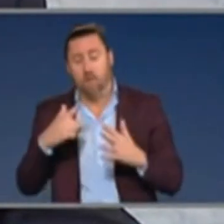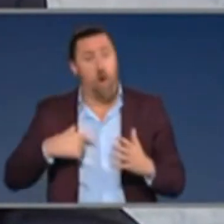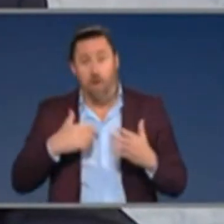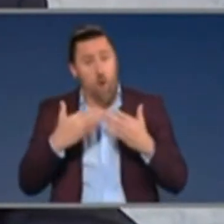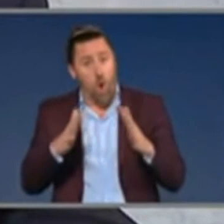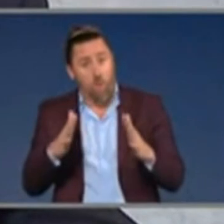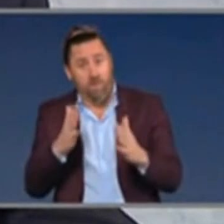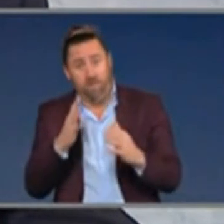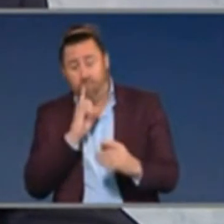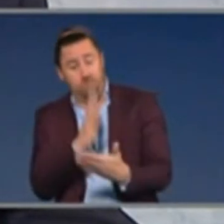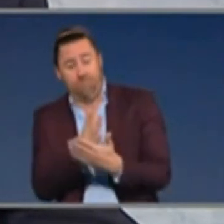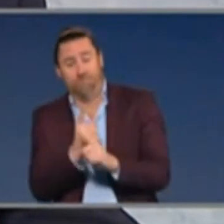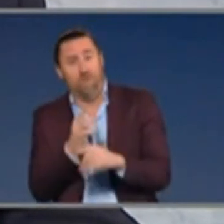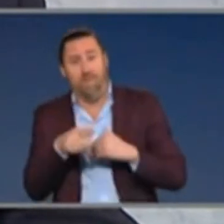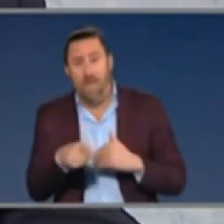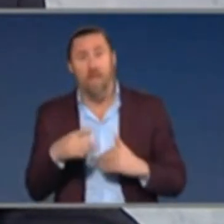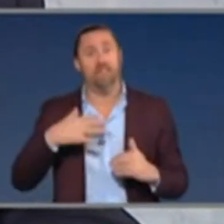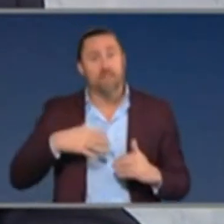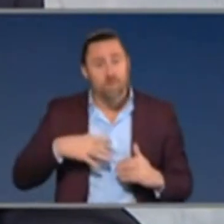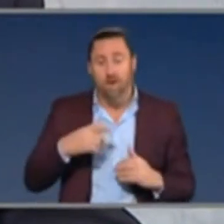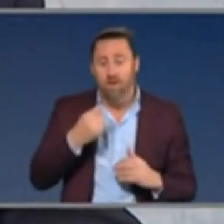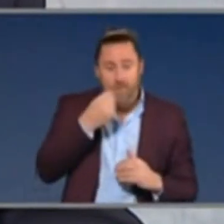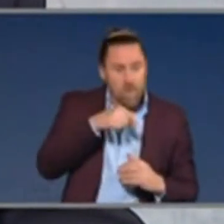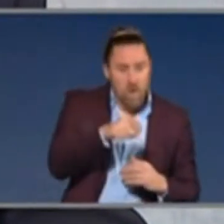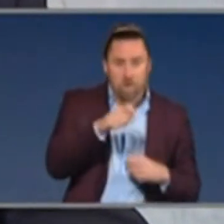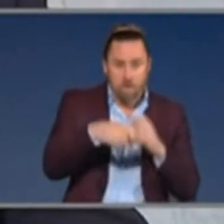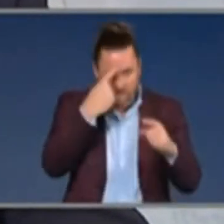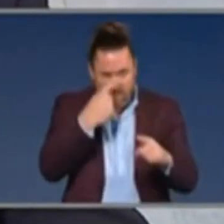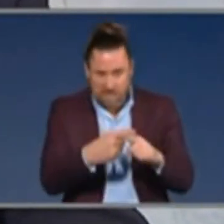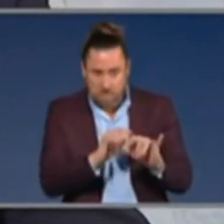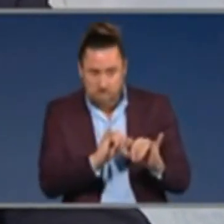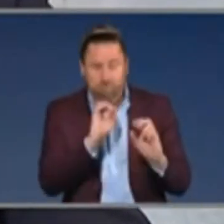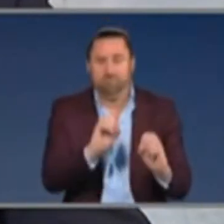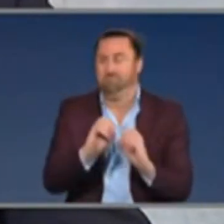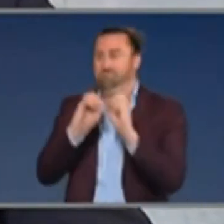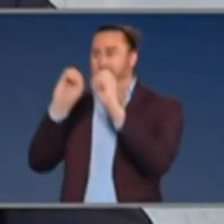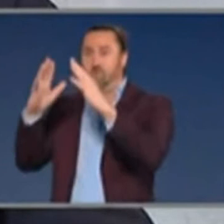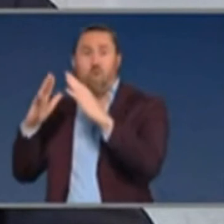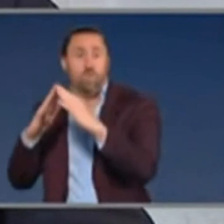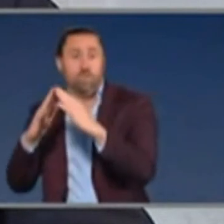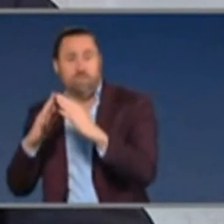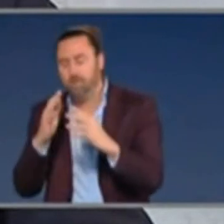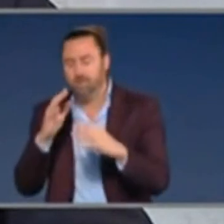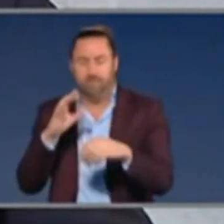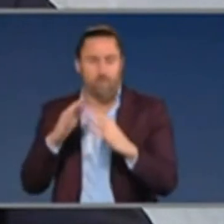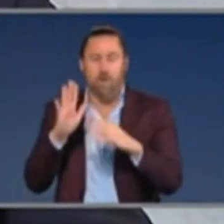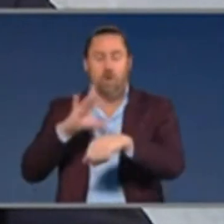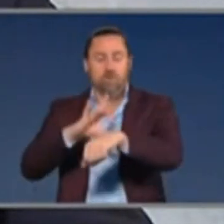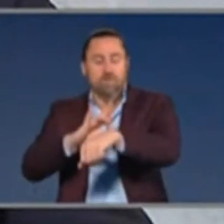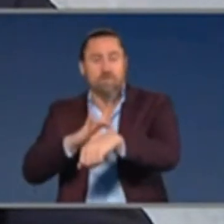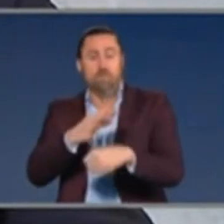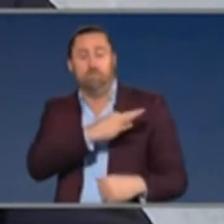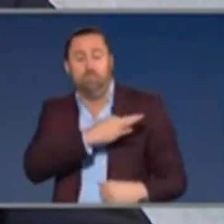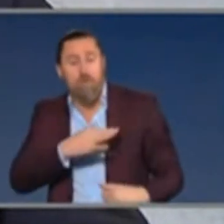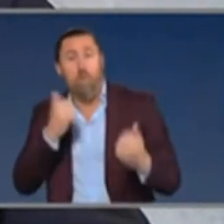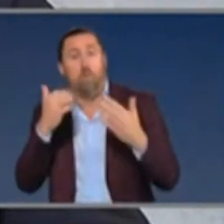why there has been the need to transfer many patients as they become patients into hospitals, both private and public. And we've had great